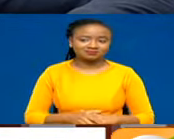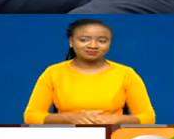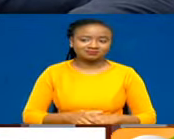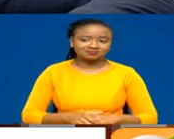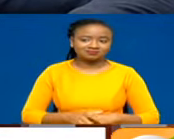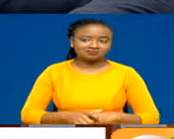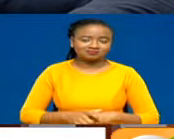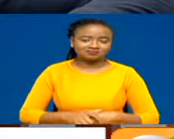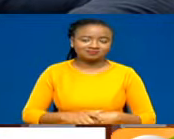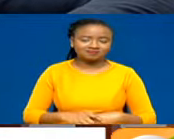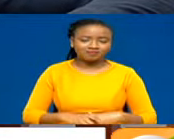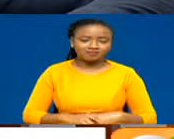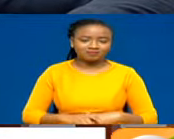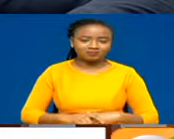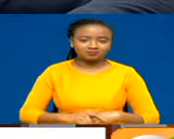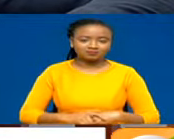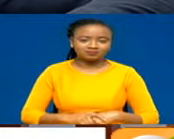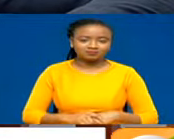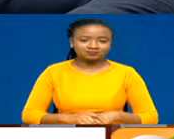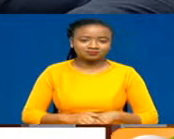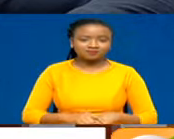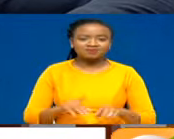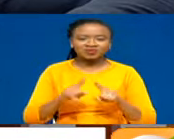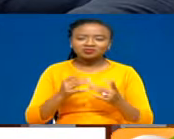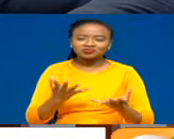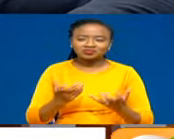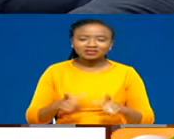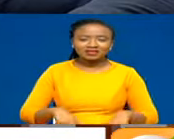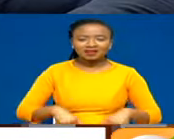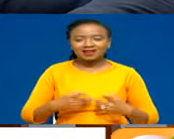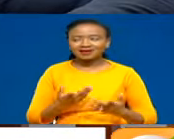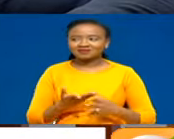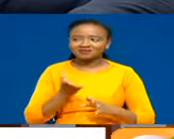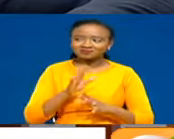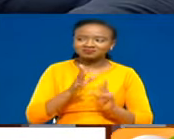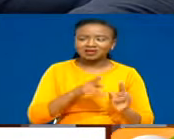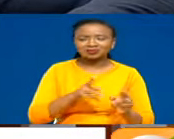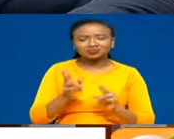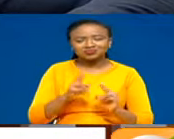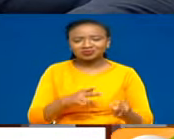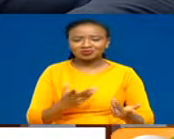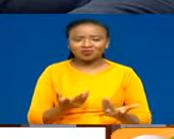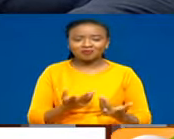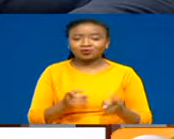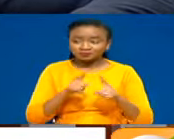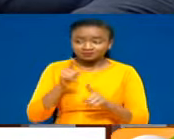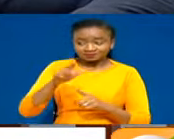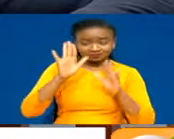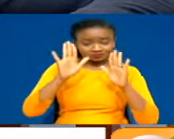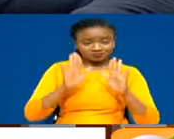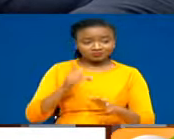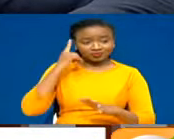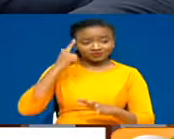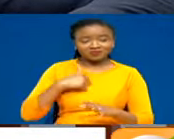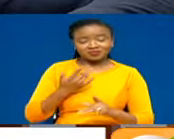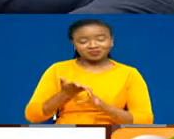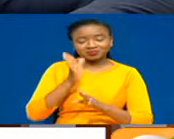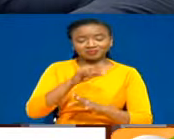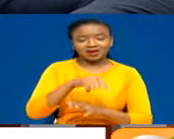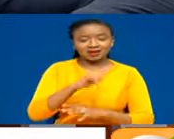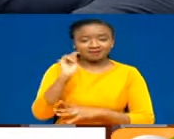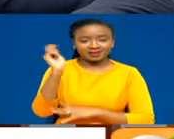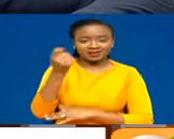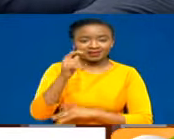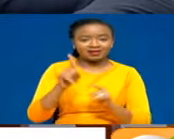to, you know, some sort of normal life. Yeah. A little bit. And it was a priority for me to come. It's the second time back in